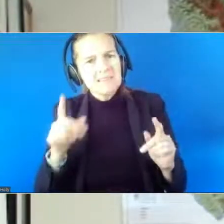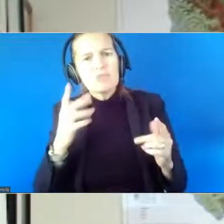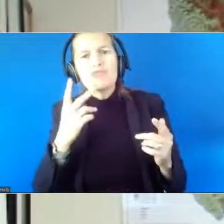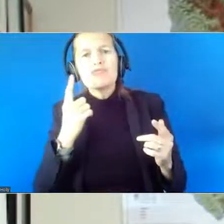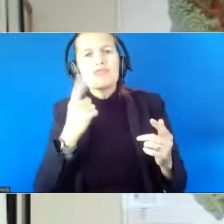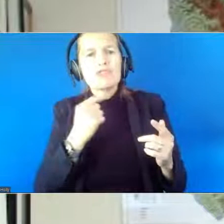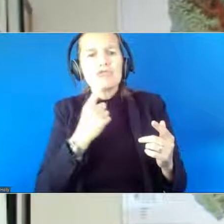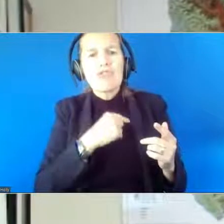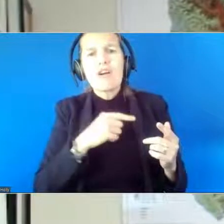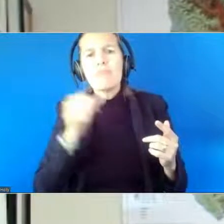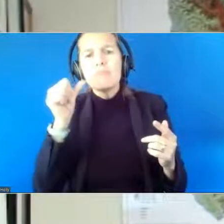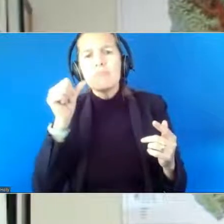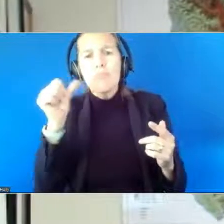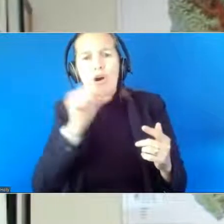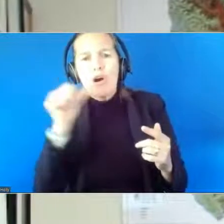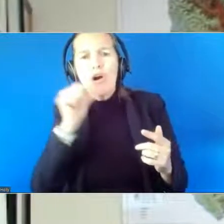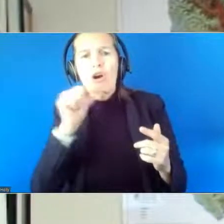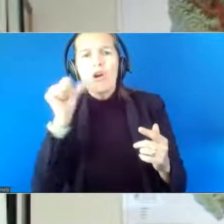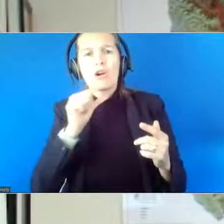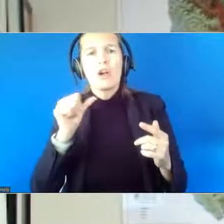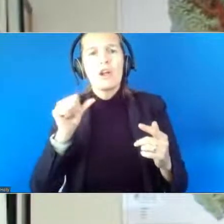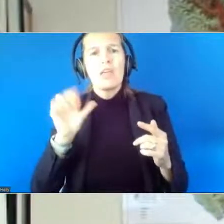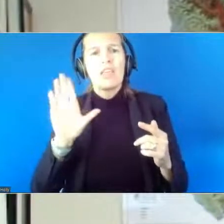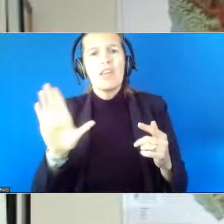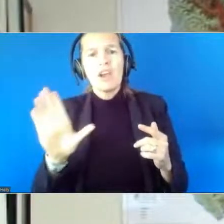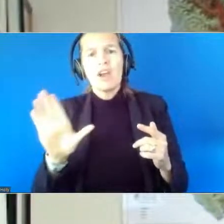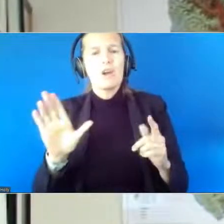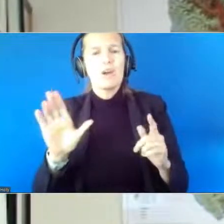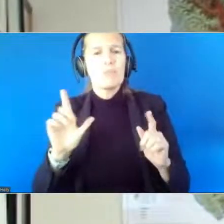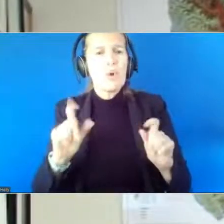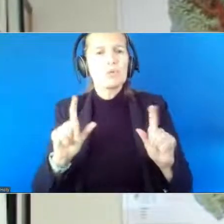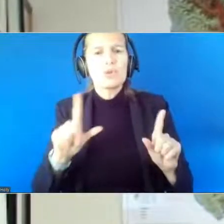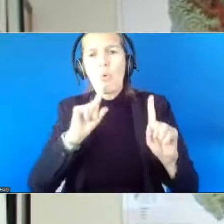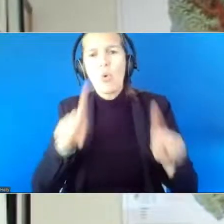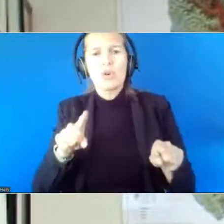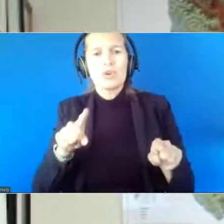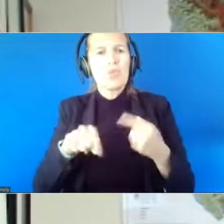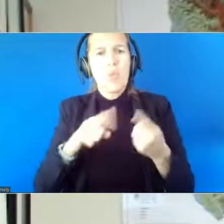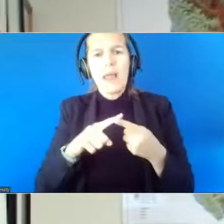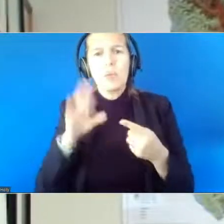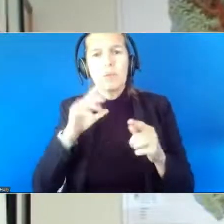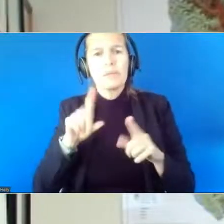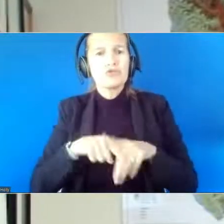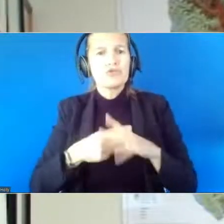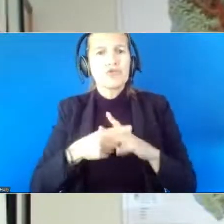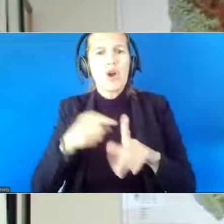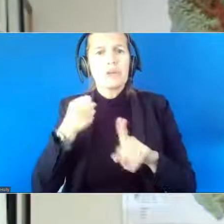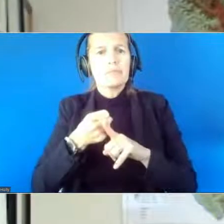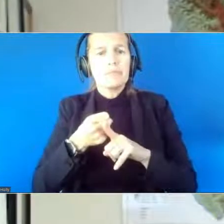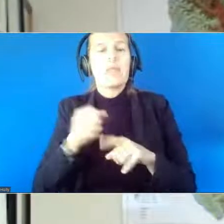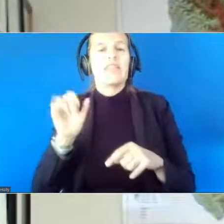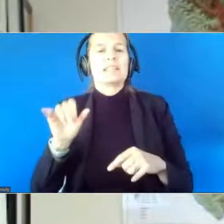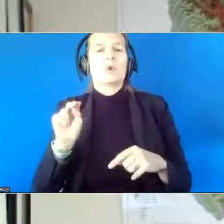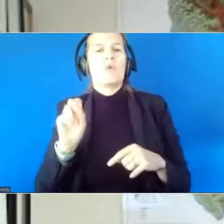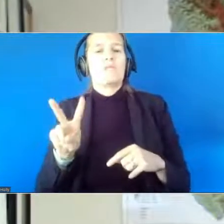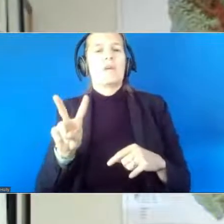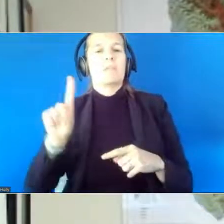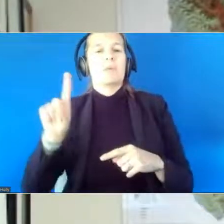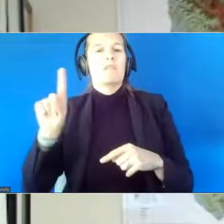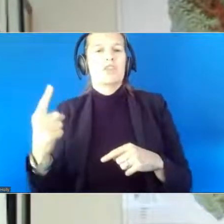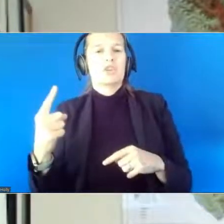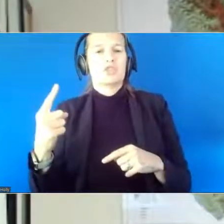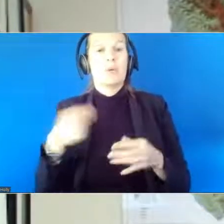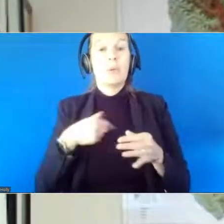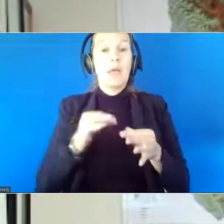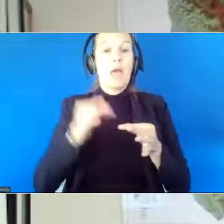bars posting orders go into effect, and that is November 1st. And we made it out that far to give